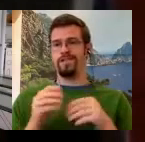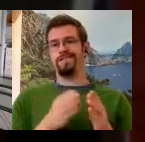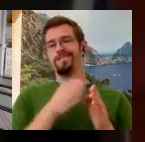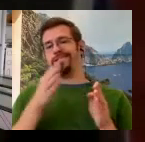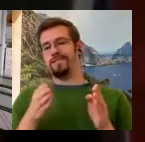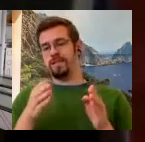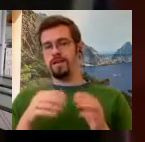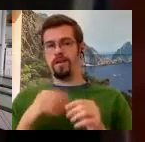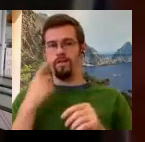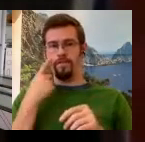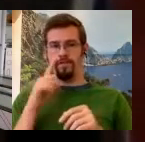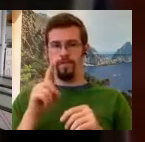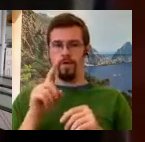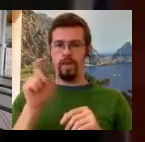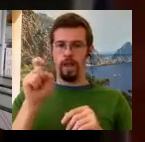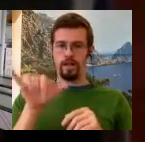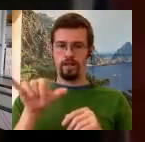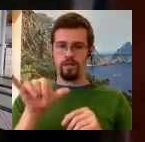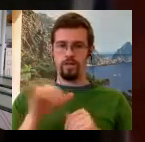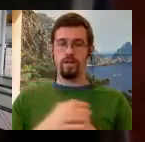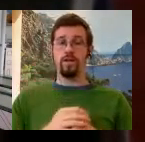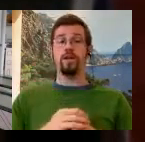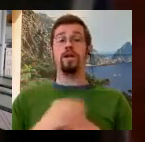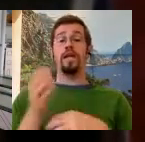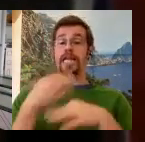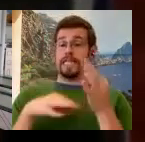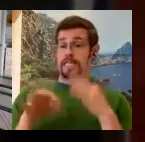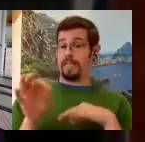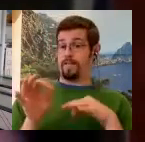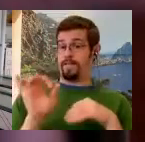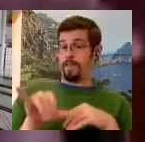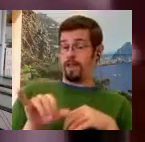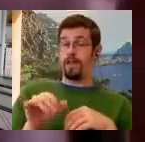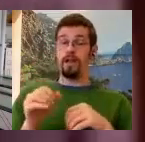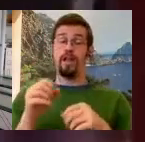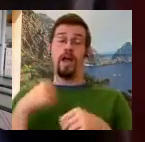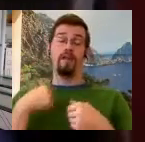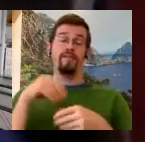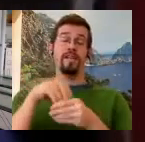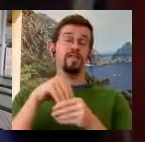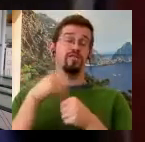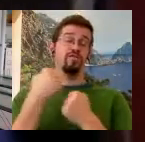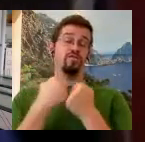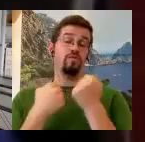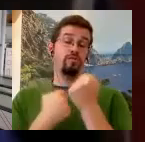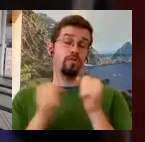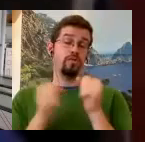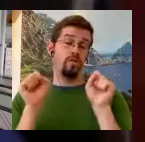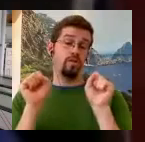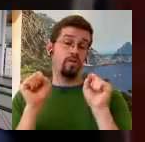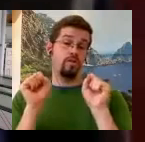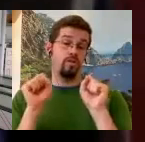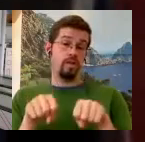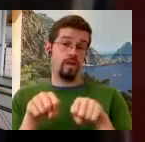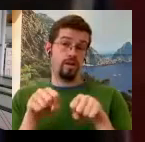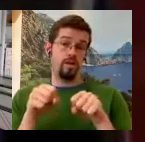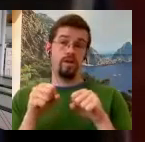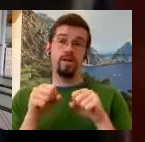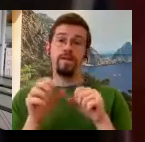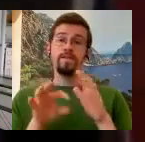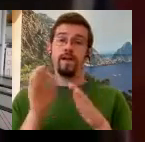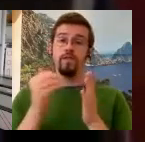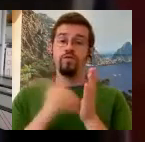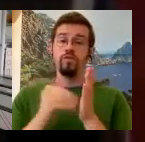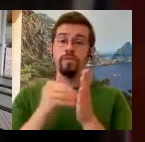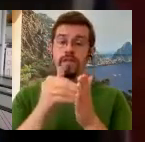ordered. Instead of structuring that way, there's an internal structure where you could try some type of tree design. I've heard people talk about